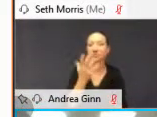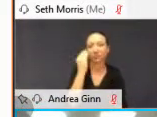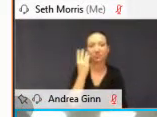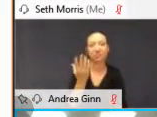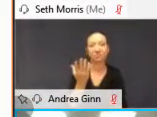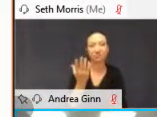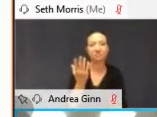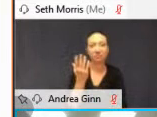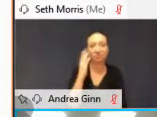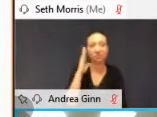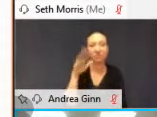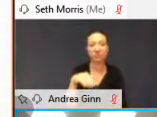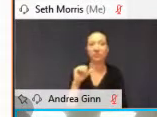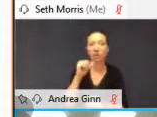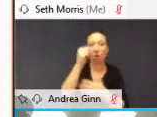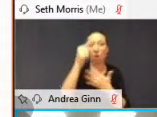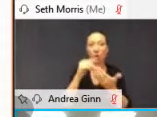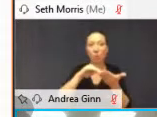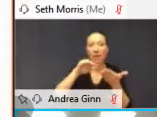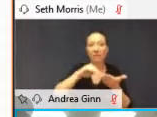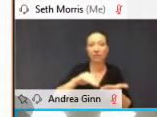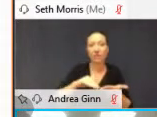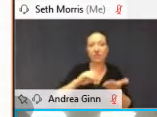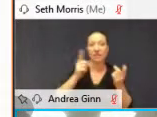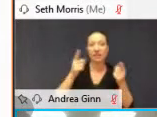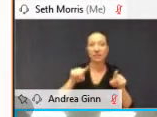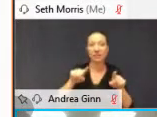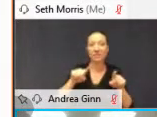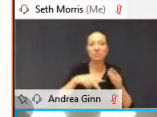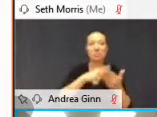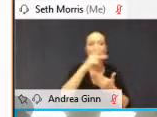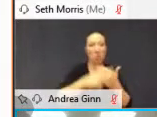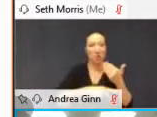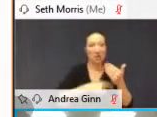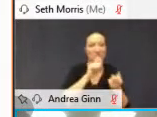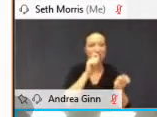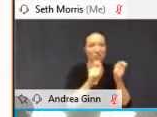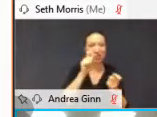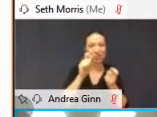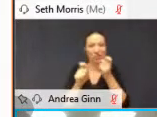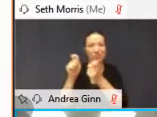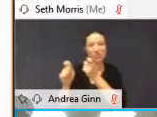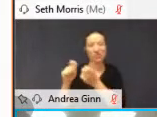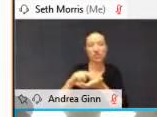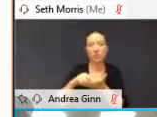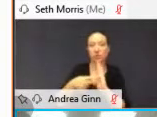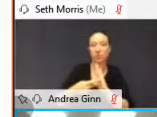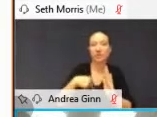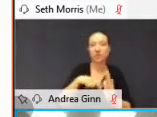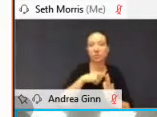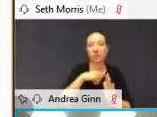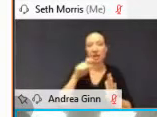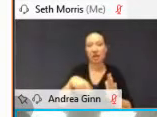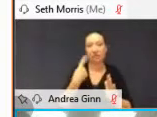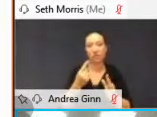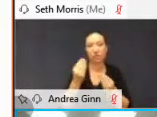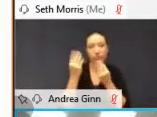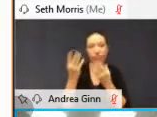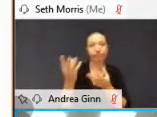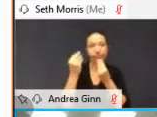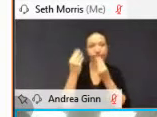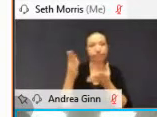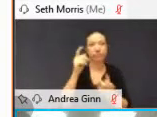you know, all of those waivers result in changes to the program, and that requires us to put out guidance.